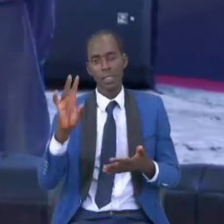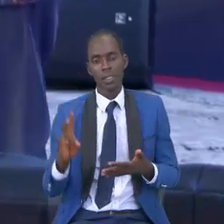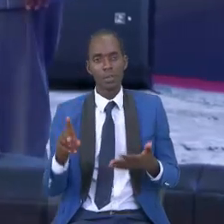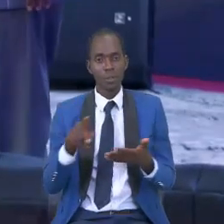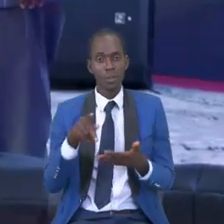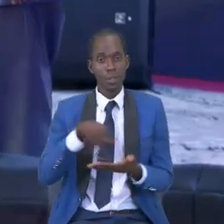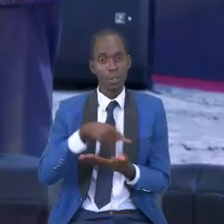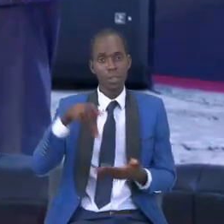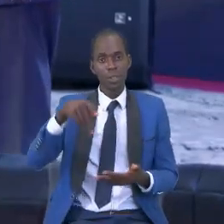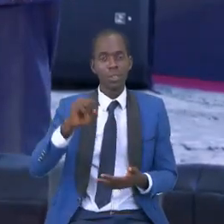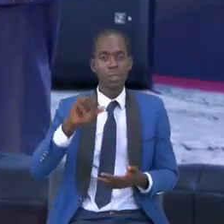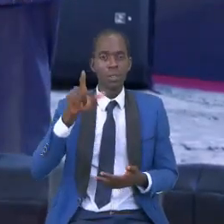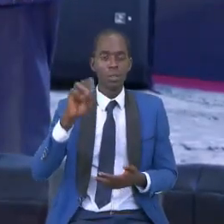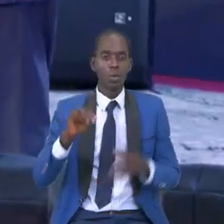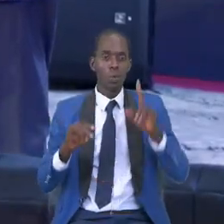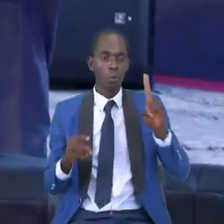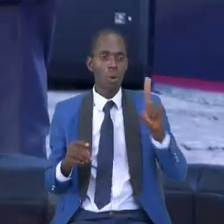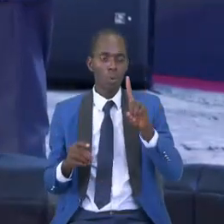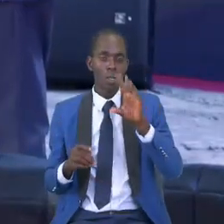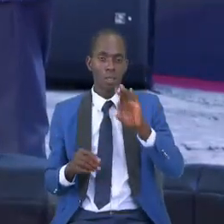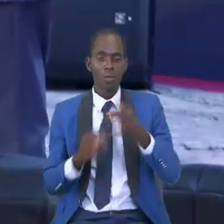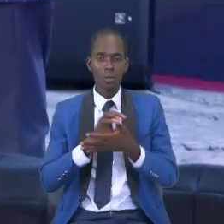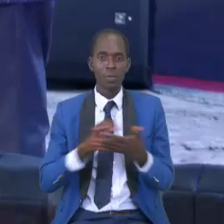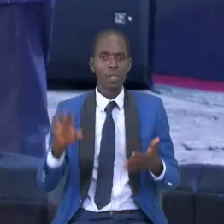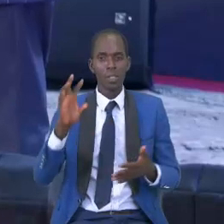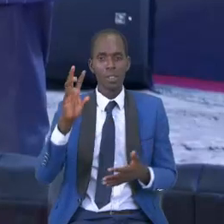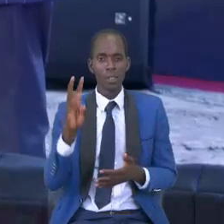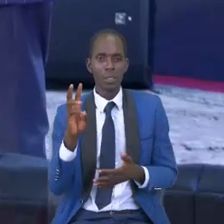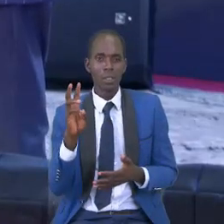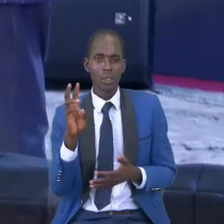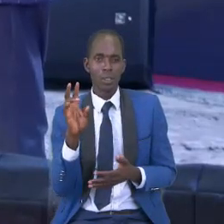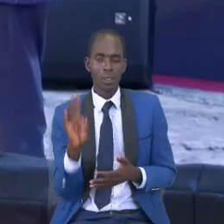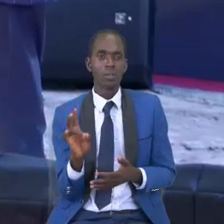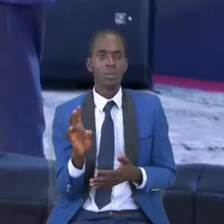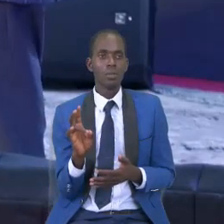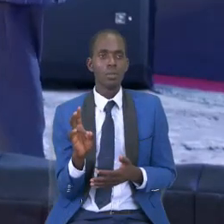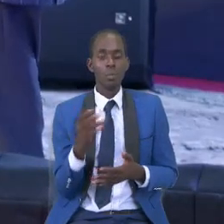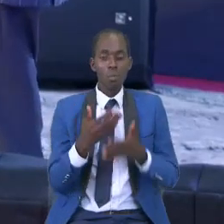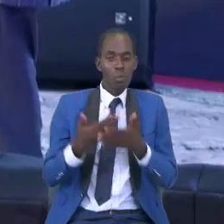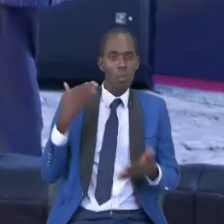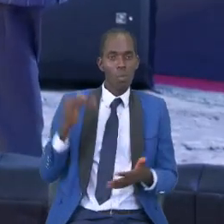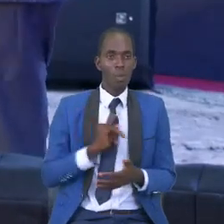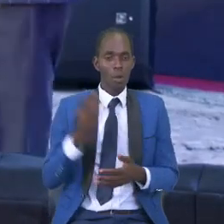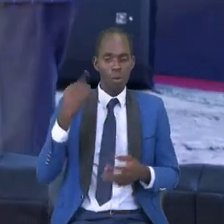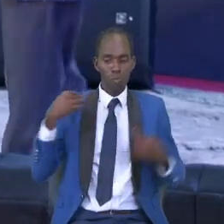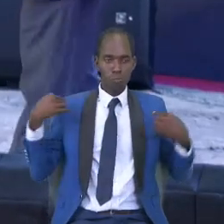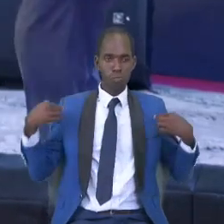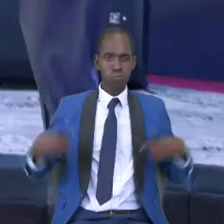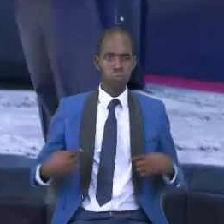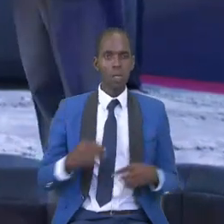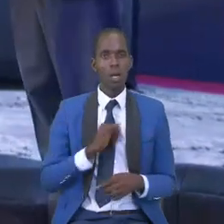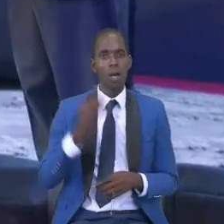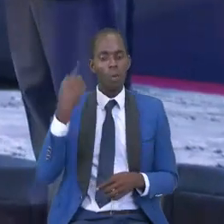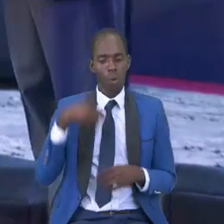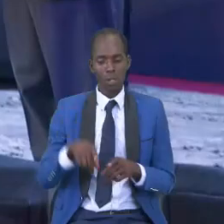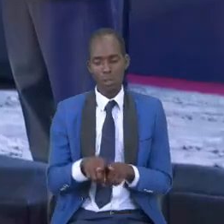was afflicted, I went astray. When I was, you know, healthy and normal and everything was all right, I